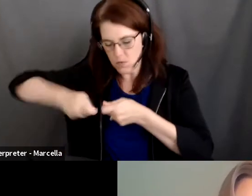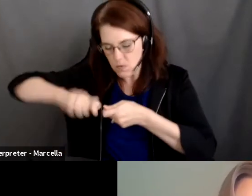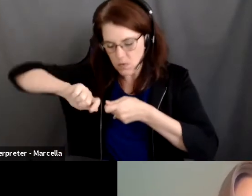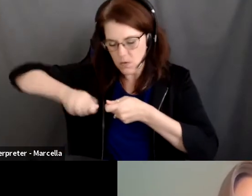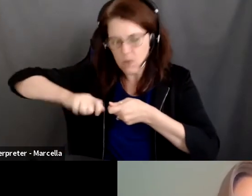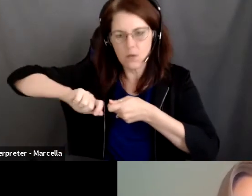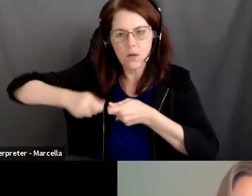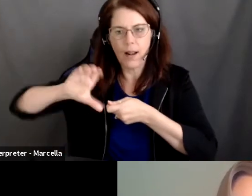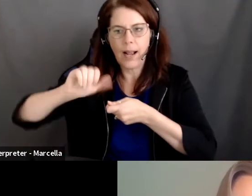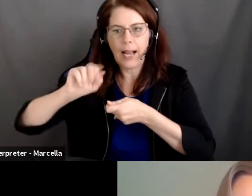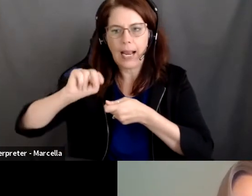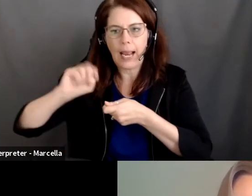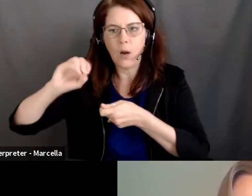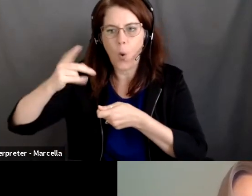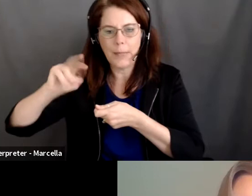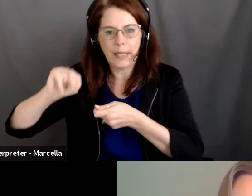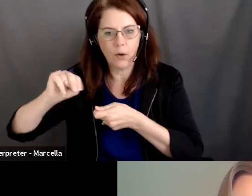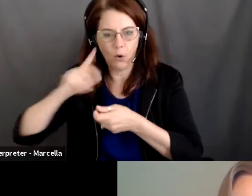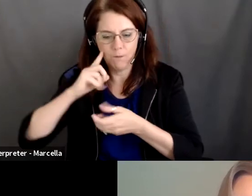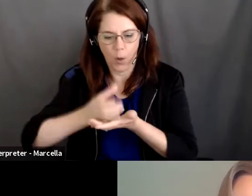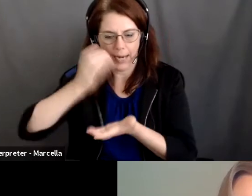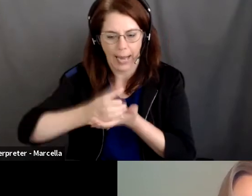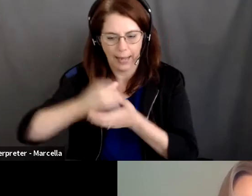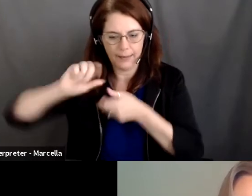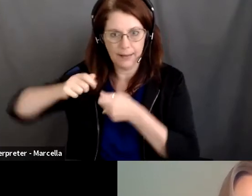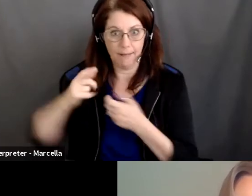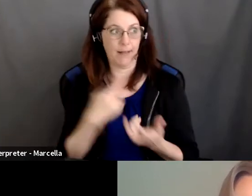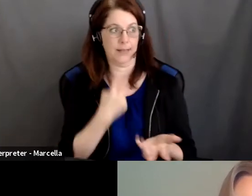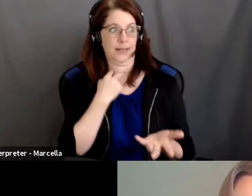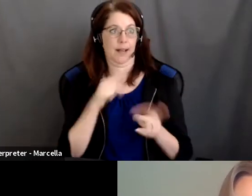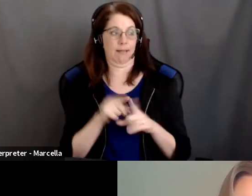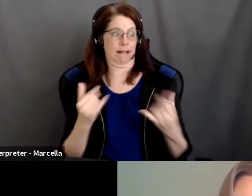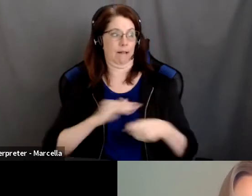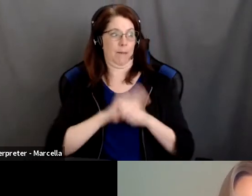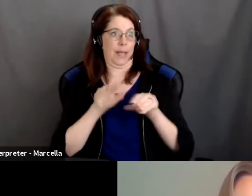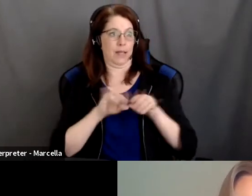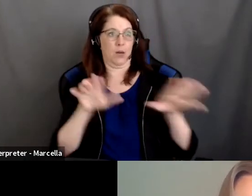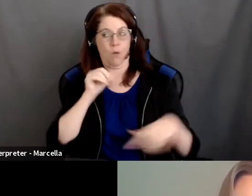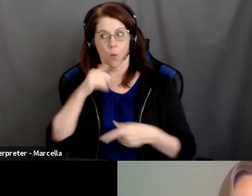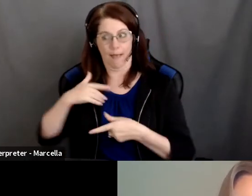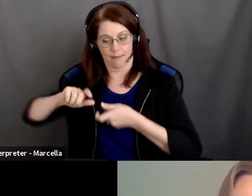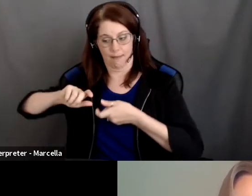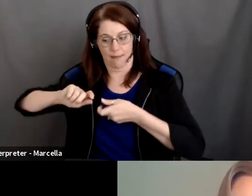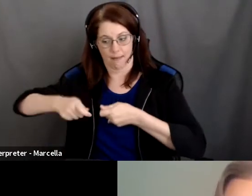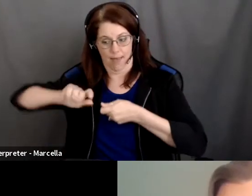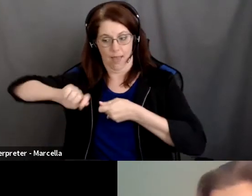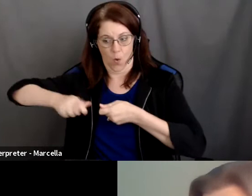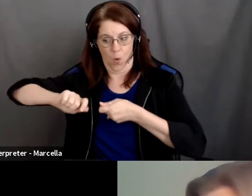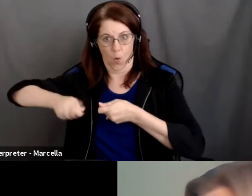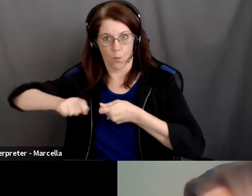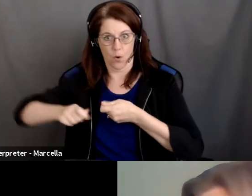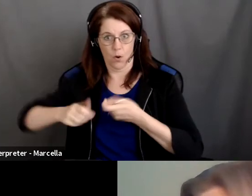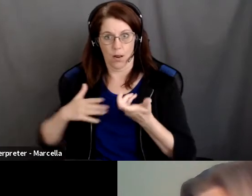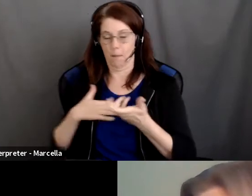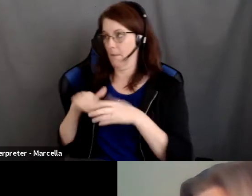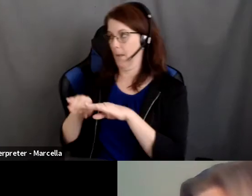get stuck in a pandemic like we are in now, and I don't have a can opener, with my pantry